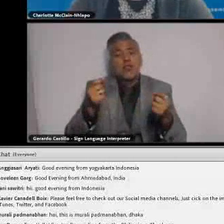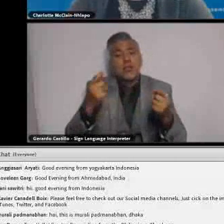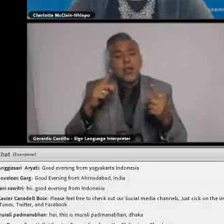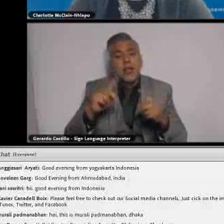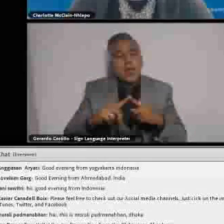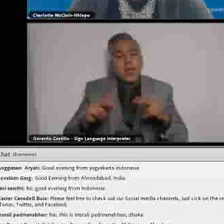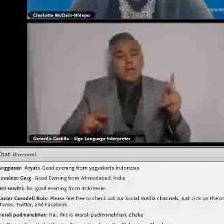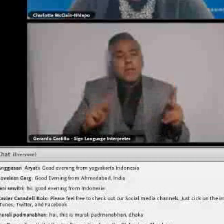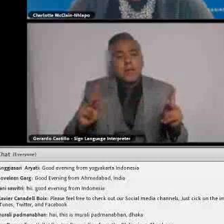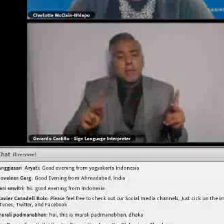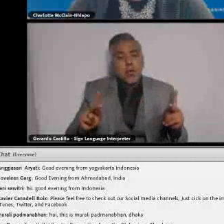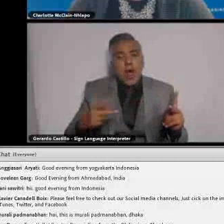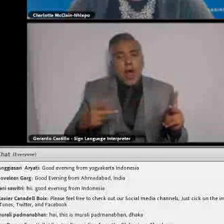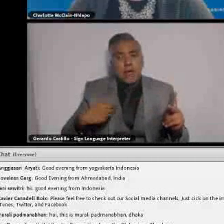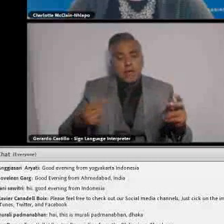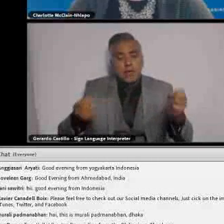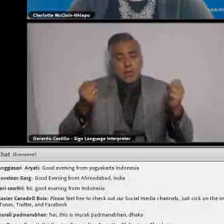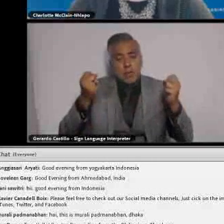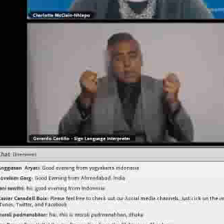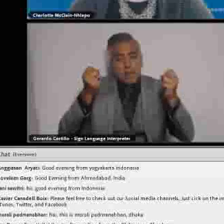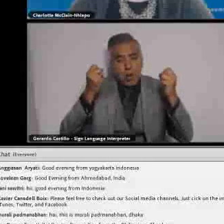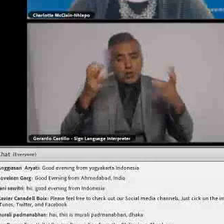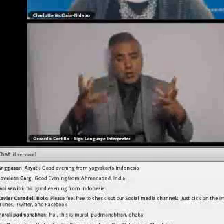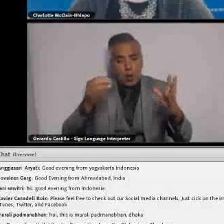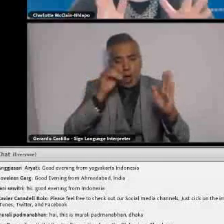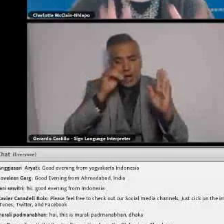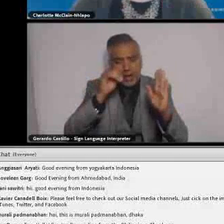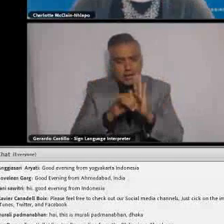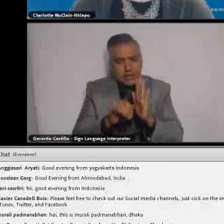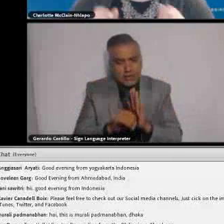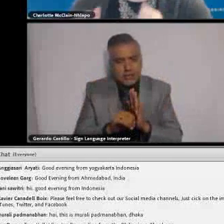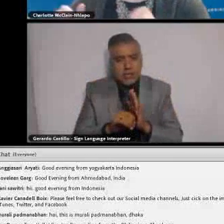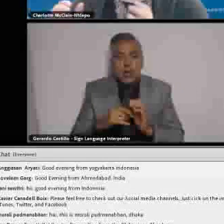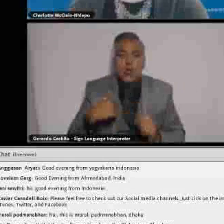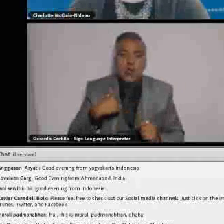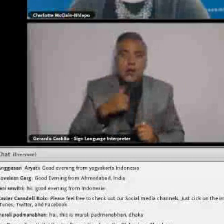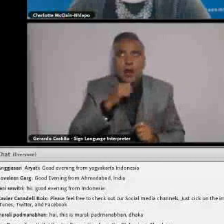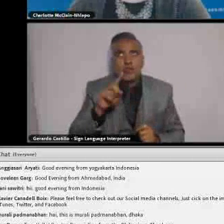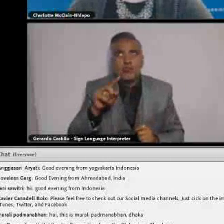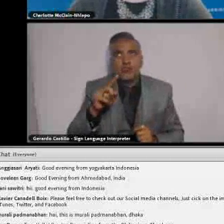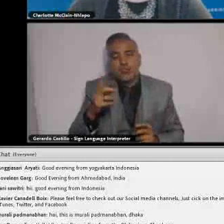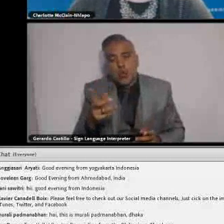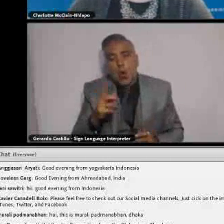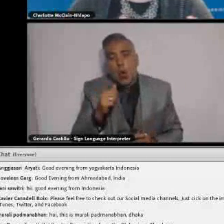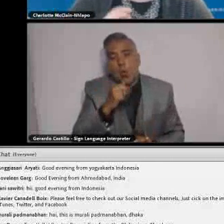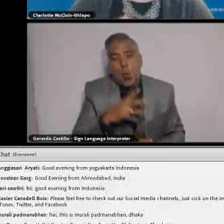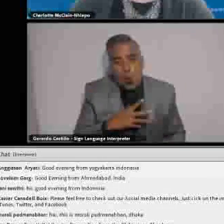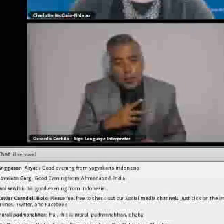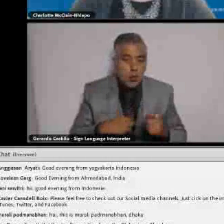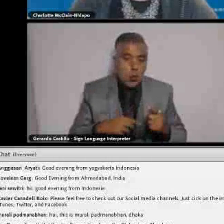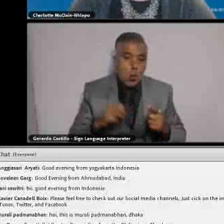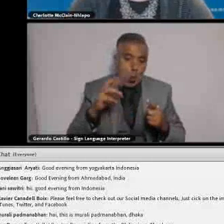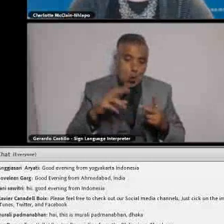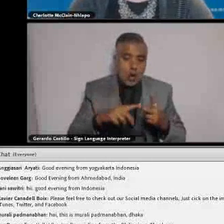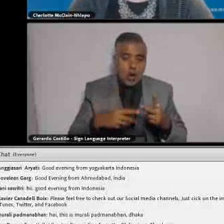have multiple identities. We're not just a woman or a white person